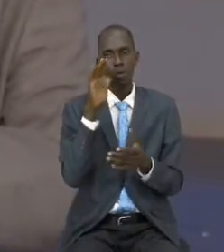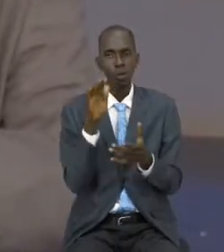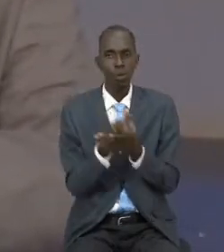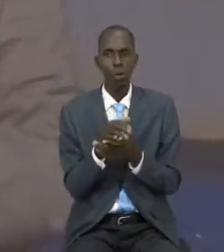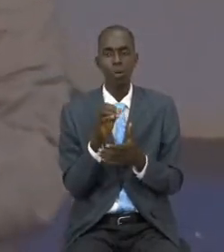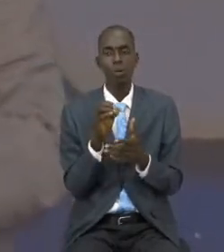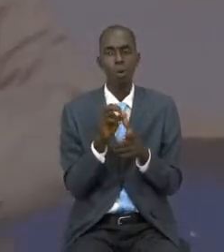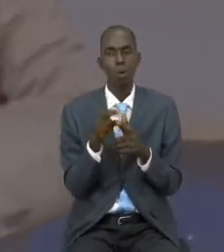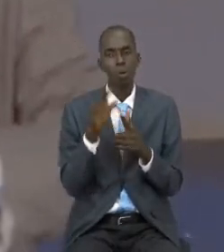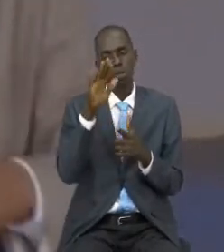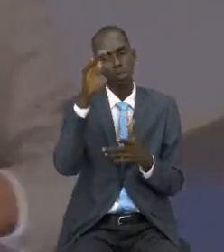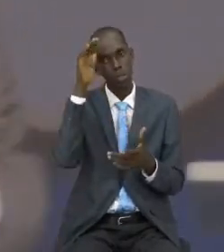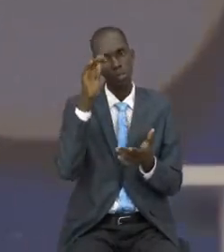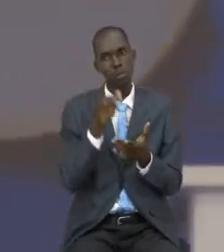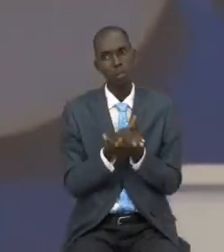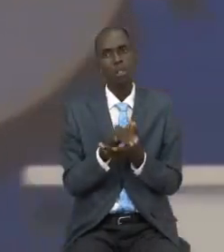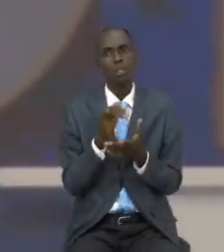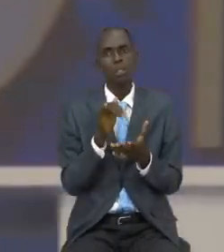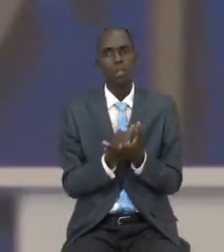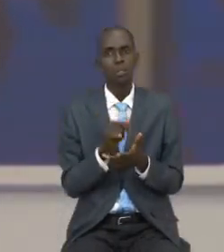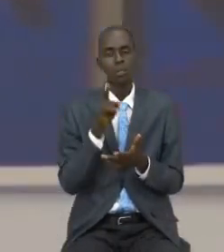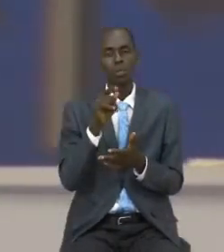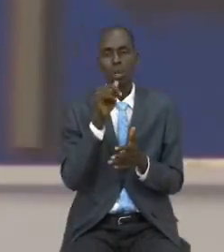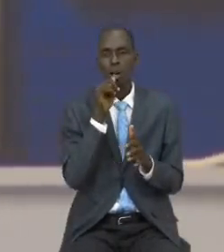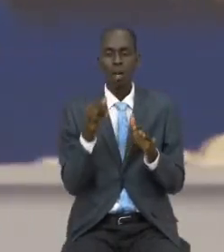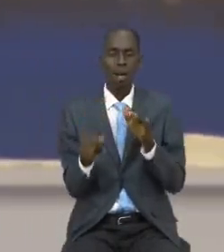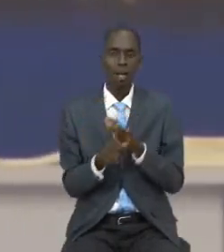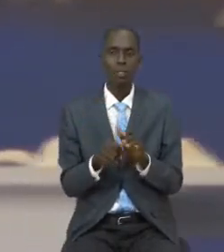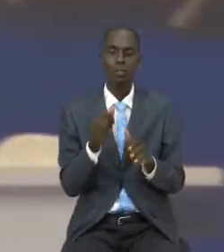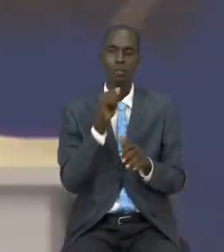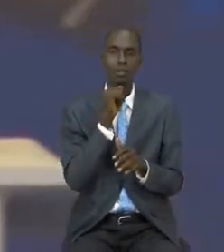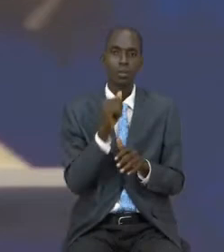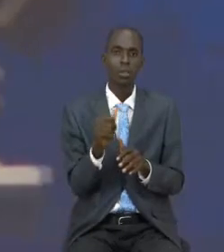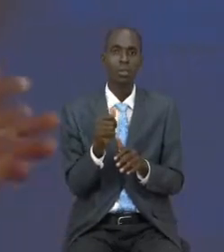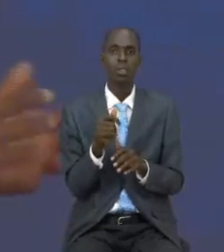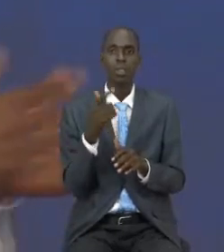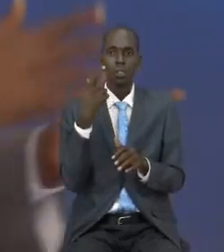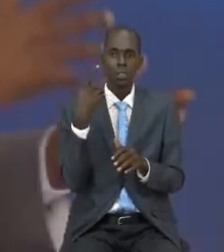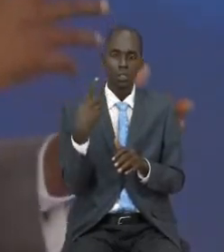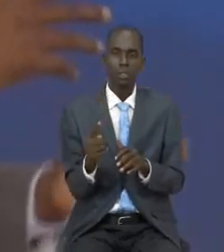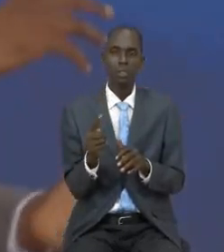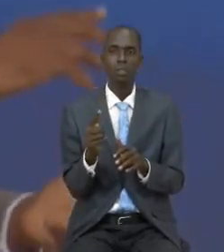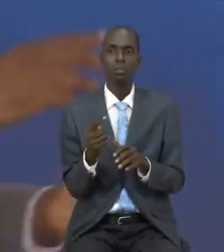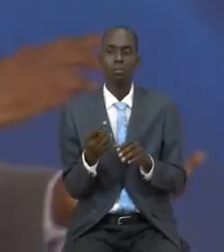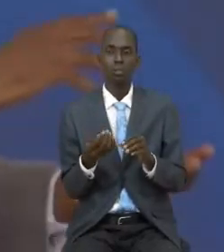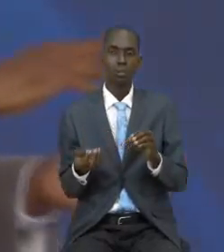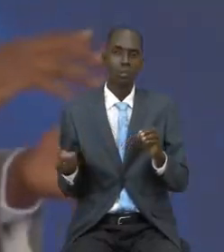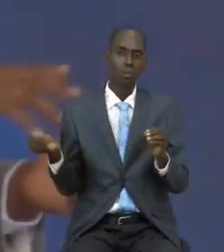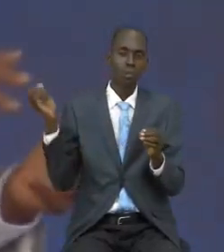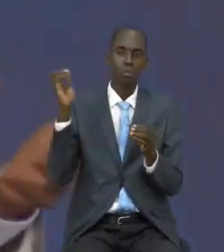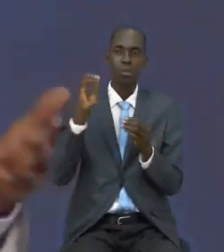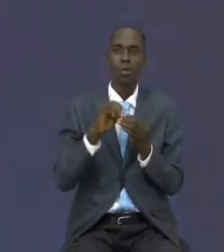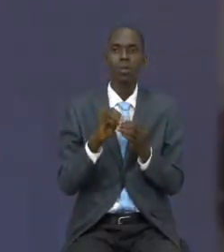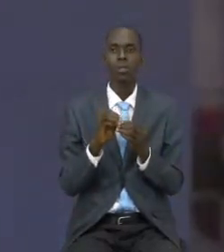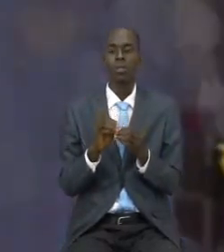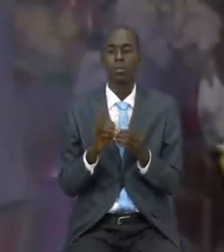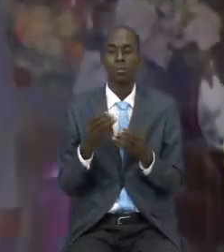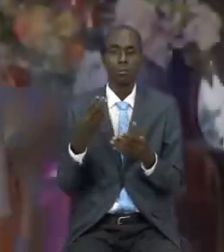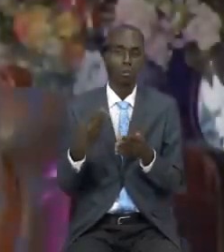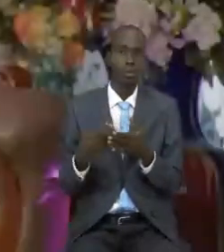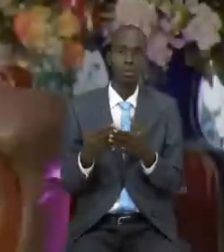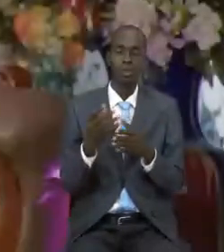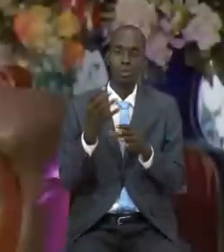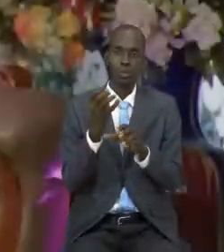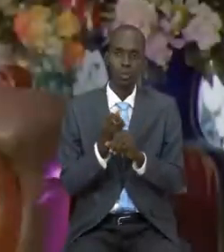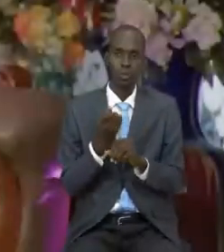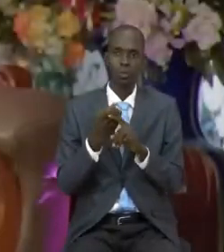wife or your husband, that you hide not the extra amount you got in your